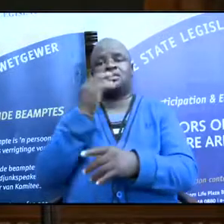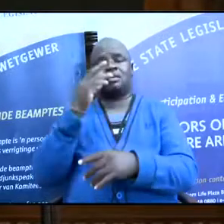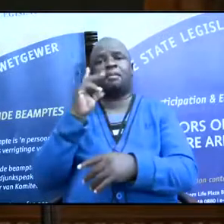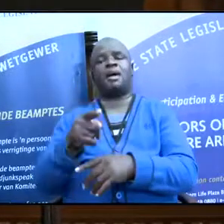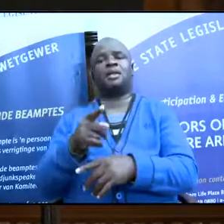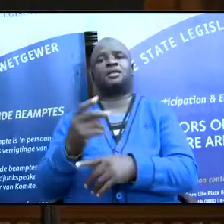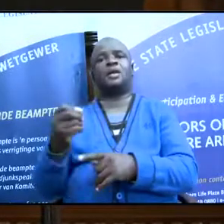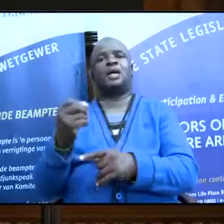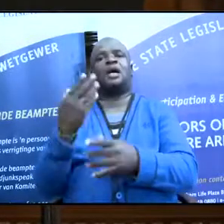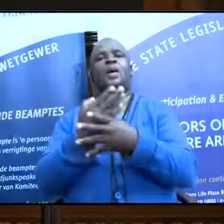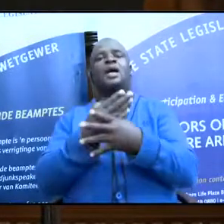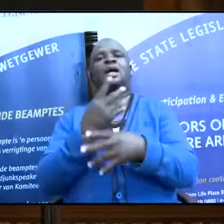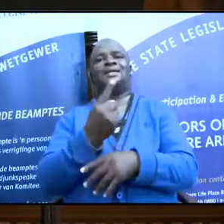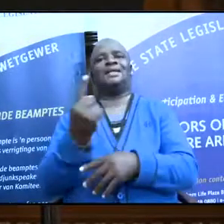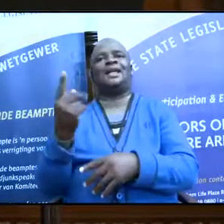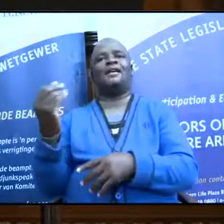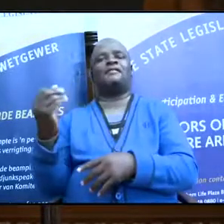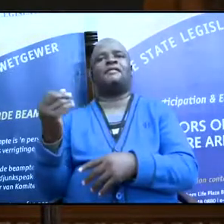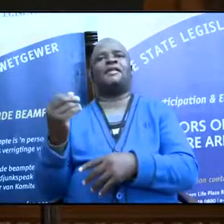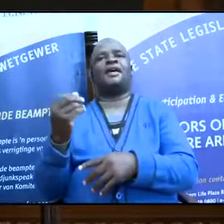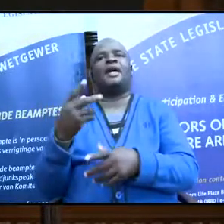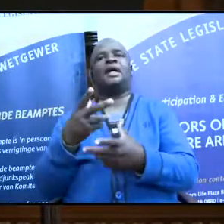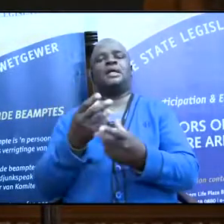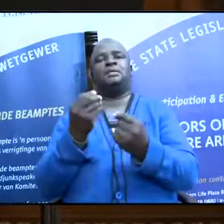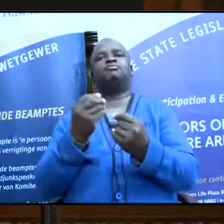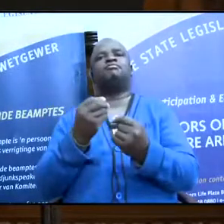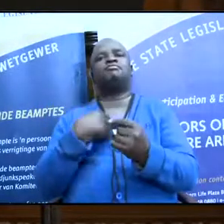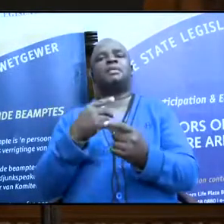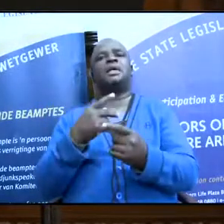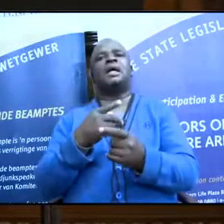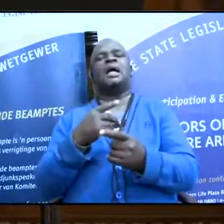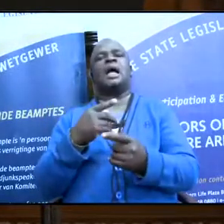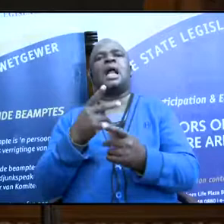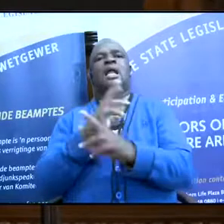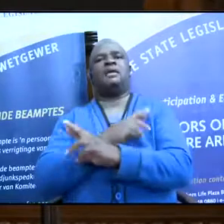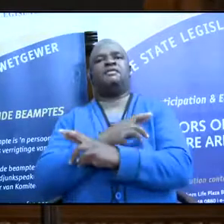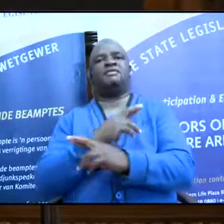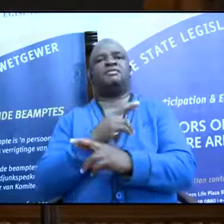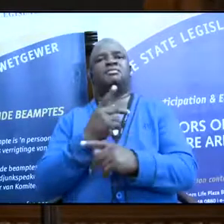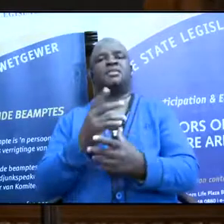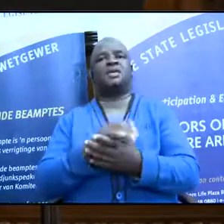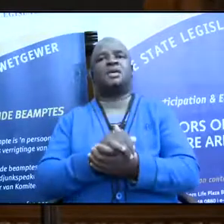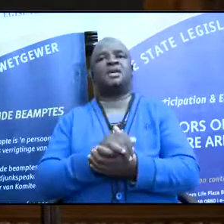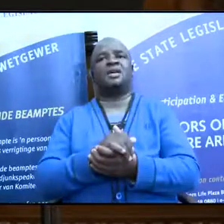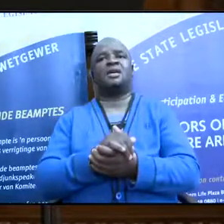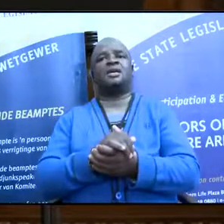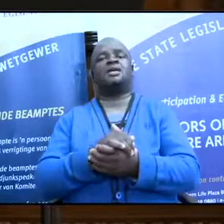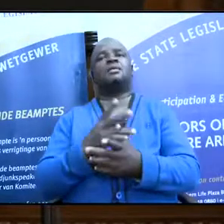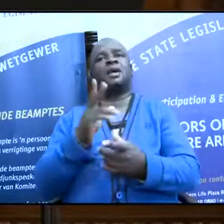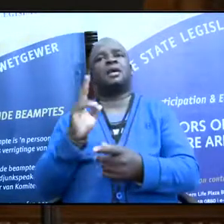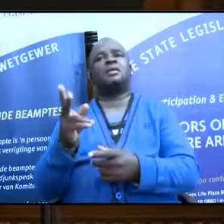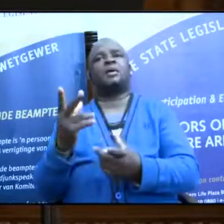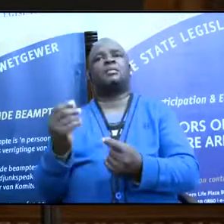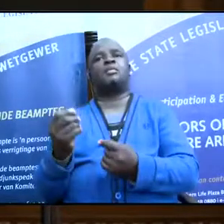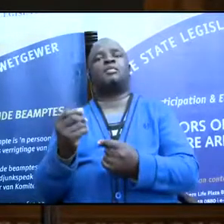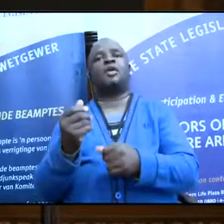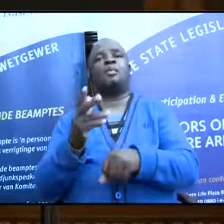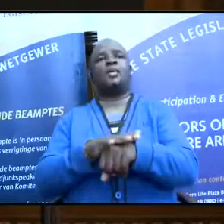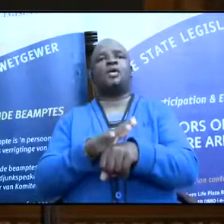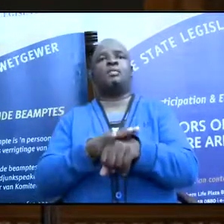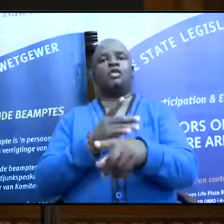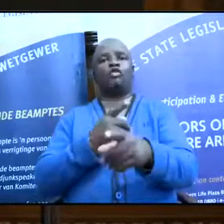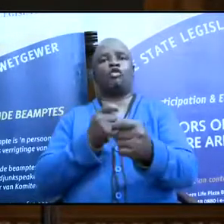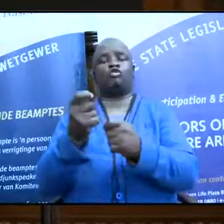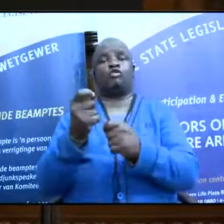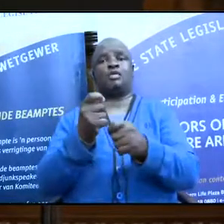that workers are required to take regular leave days and there is more control